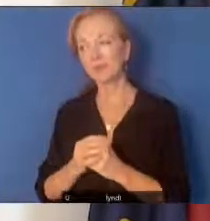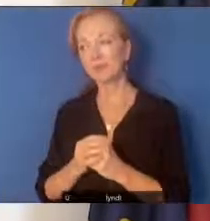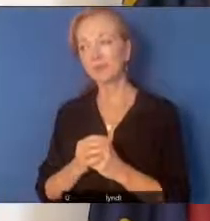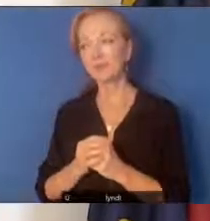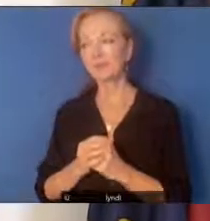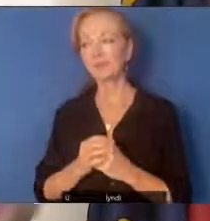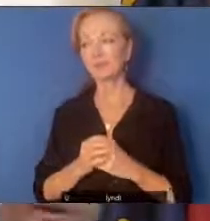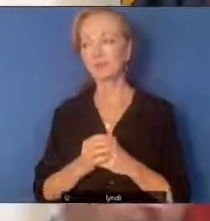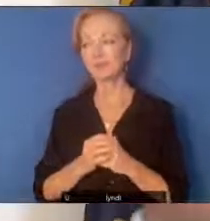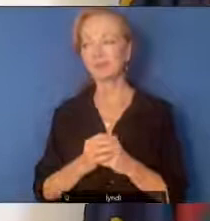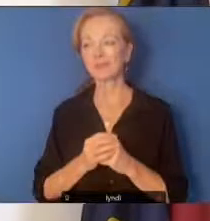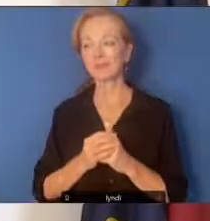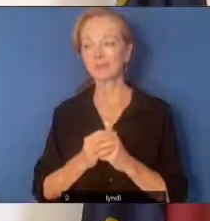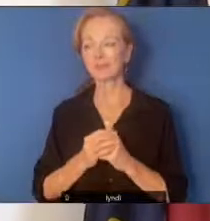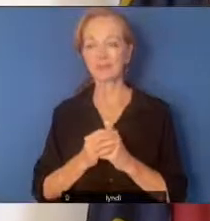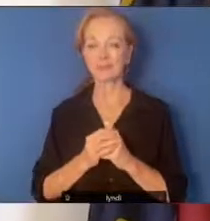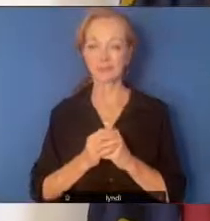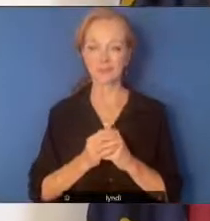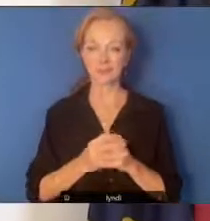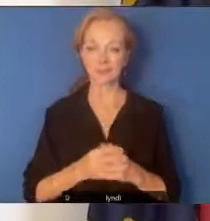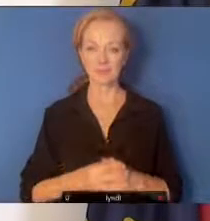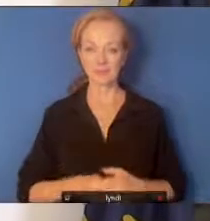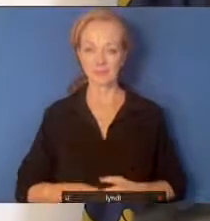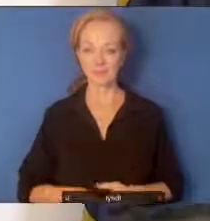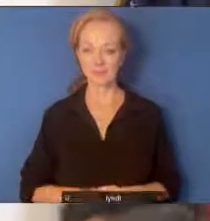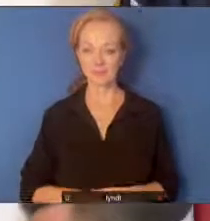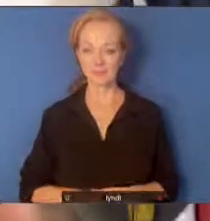All right. Thank you, guys.